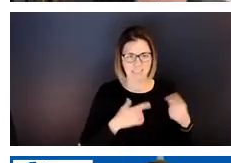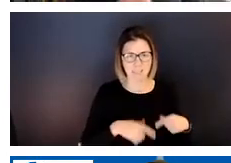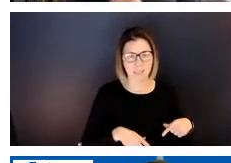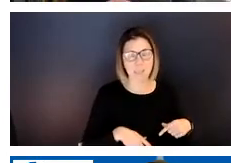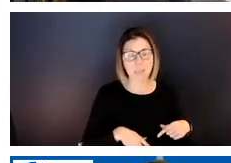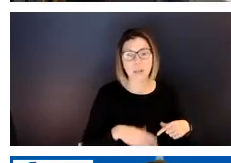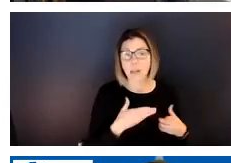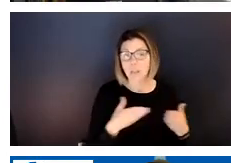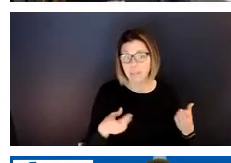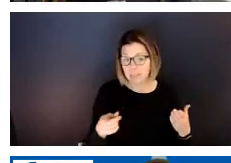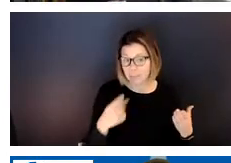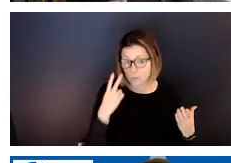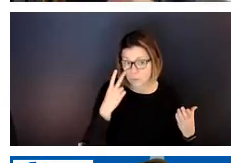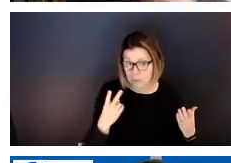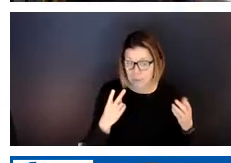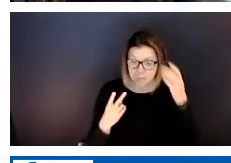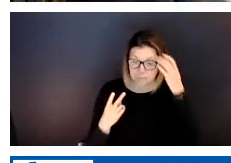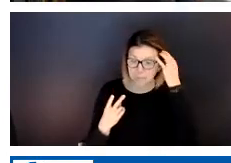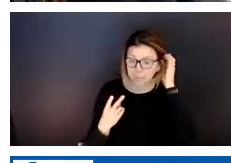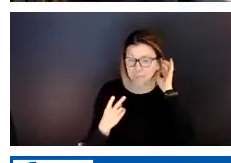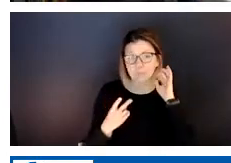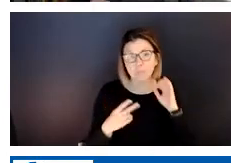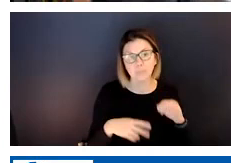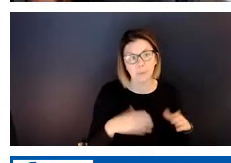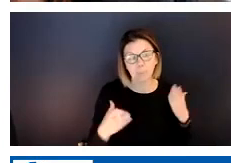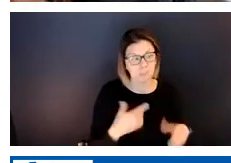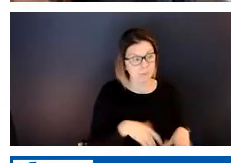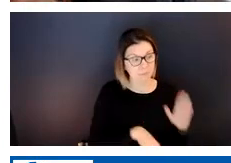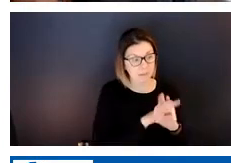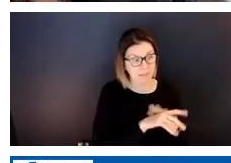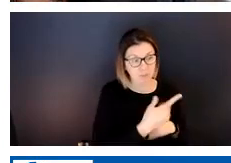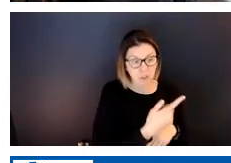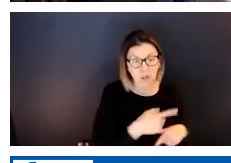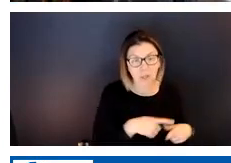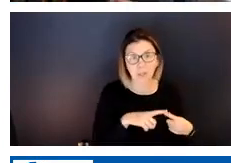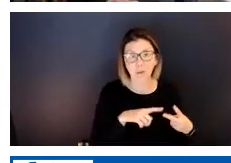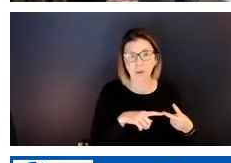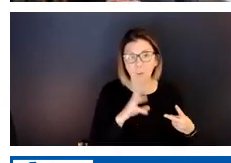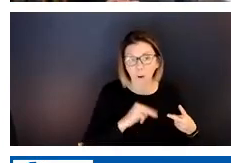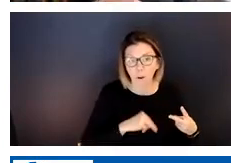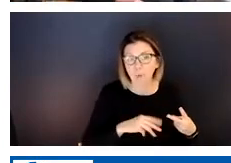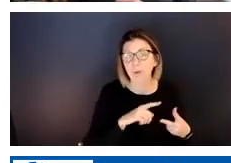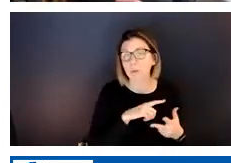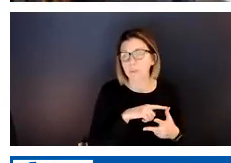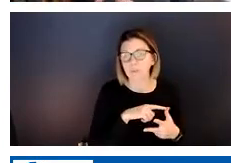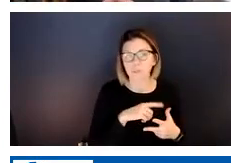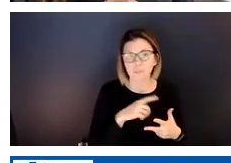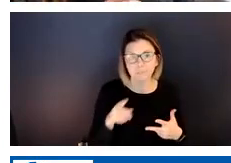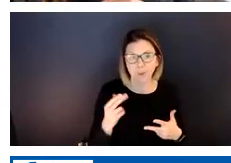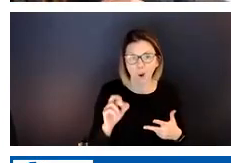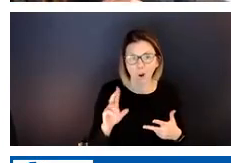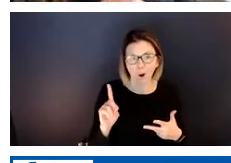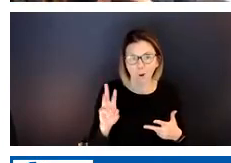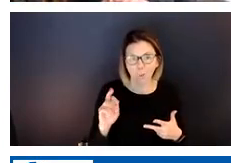things that you will find at Target, Walmart, the hardware store,